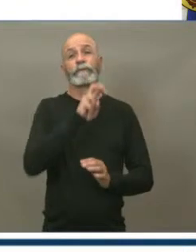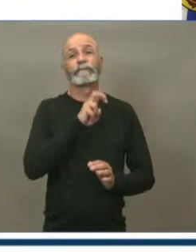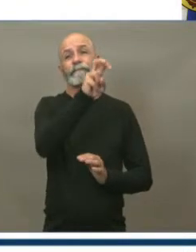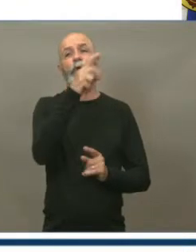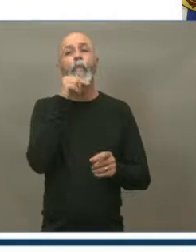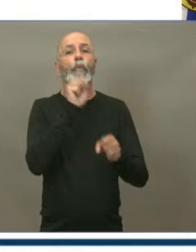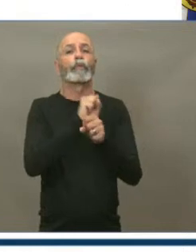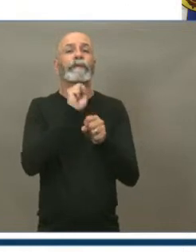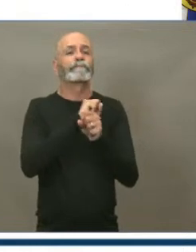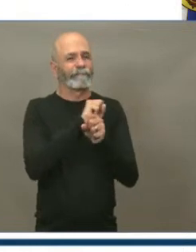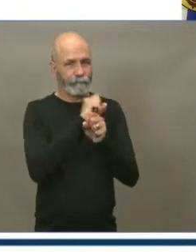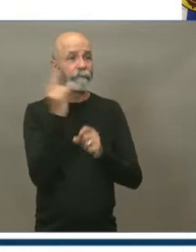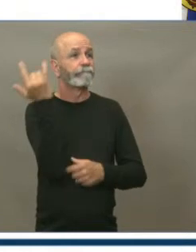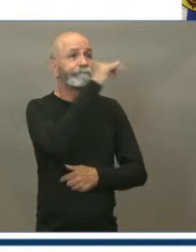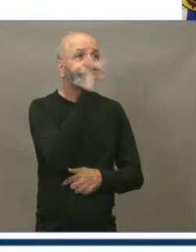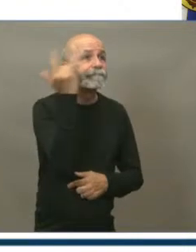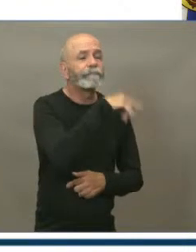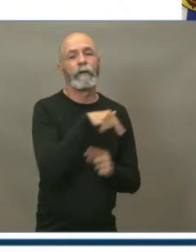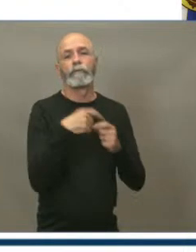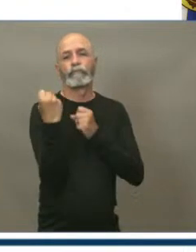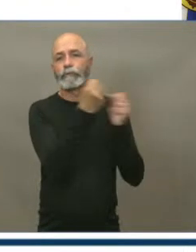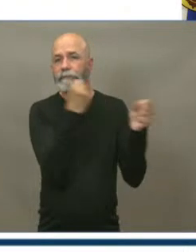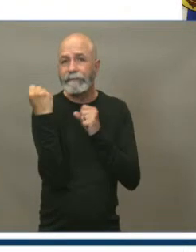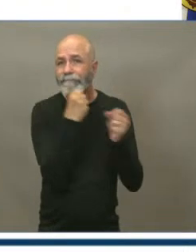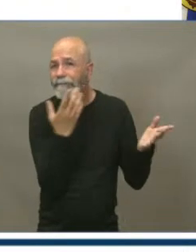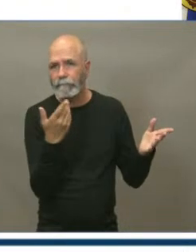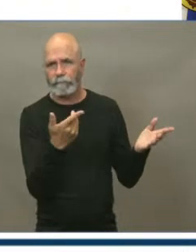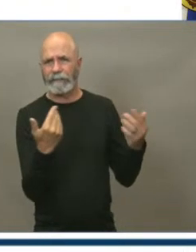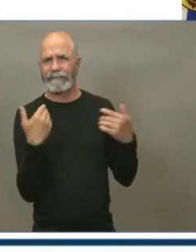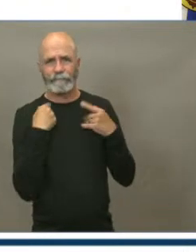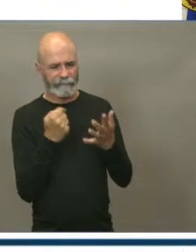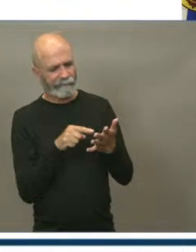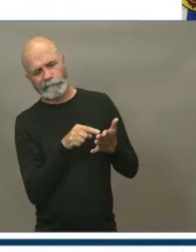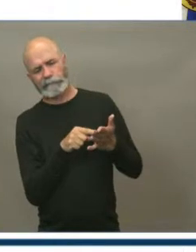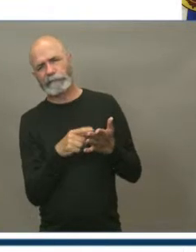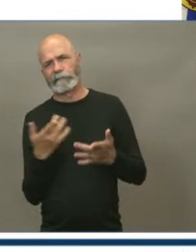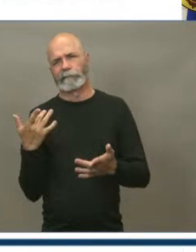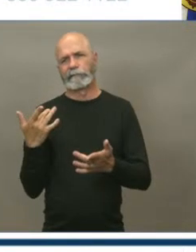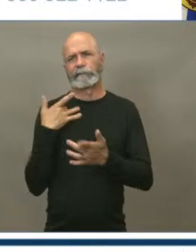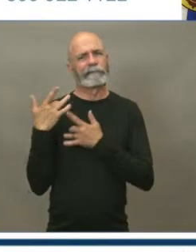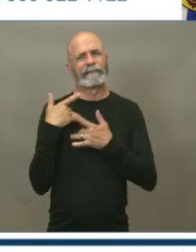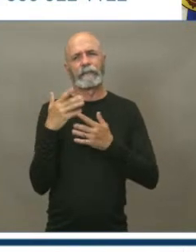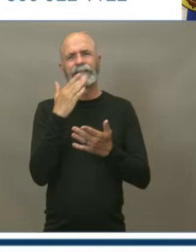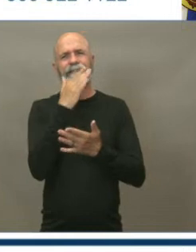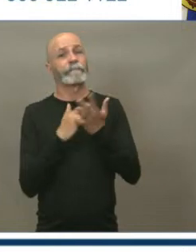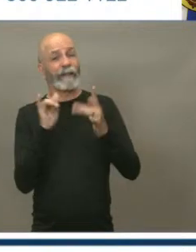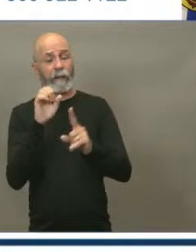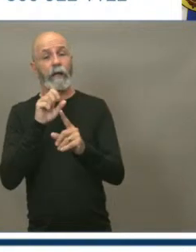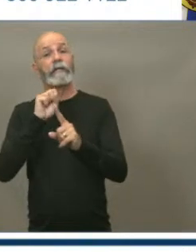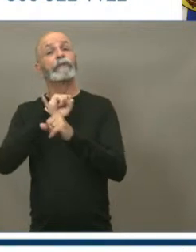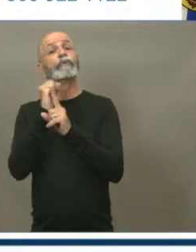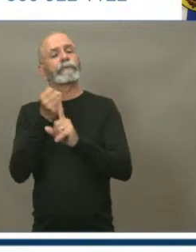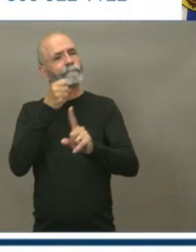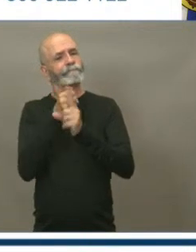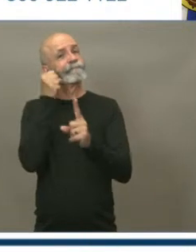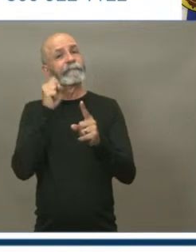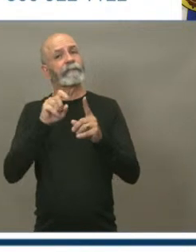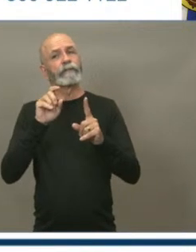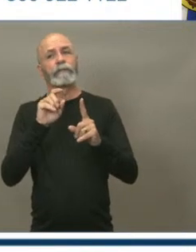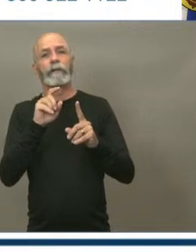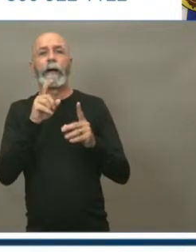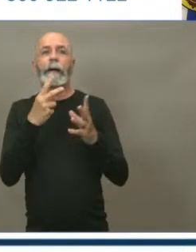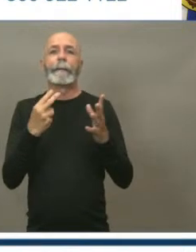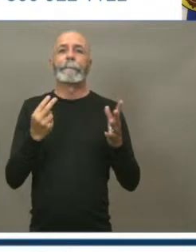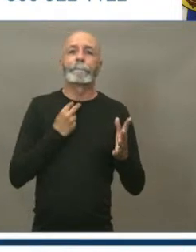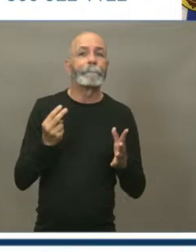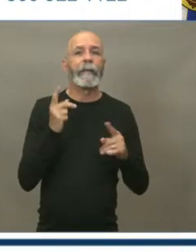particular, they're raising concerns, that there are scenarios that would prevent them from applying to return home in a